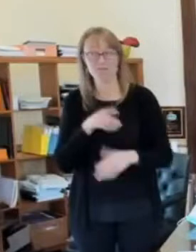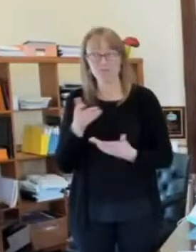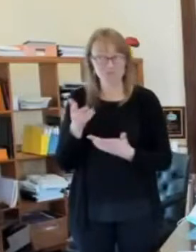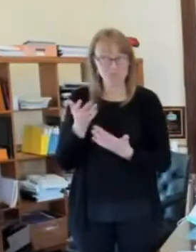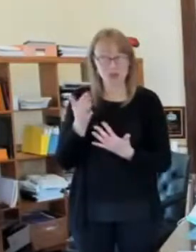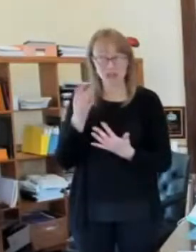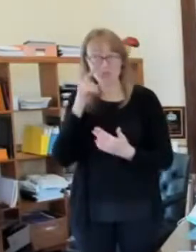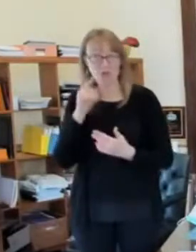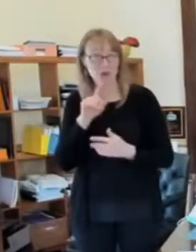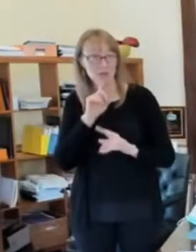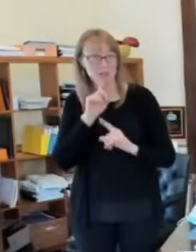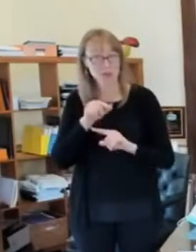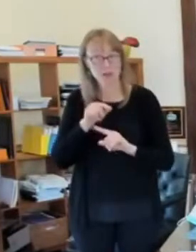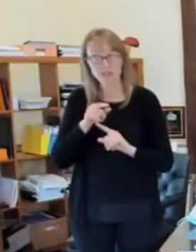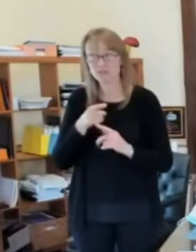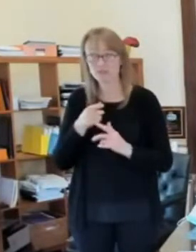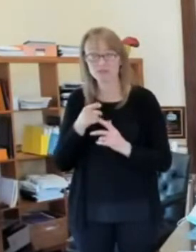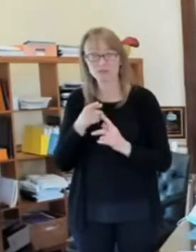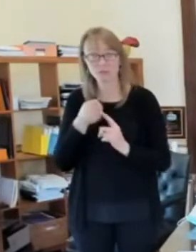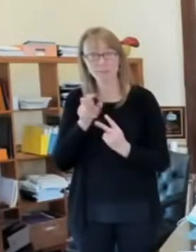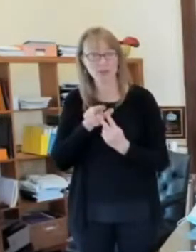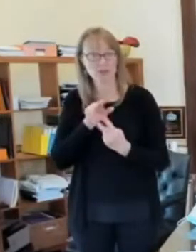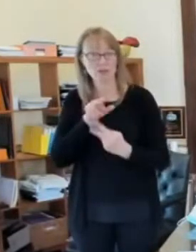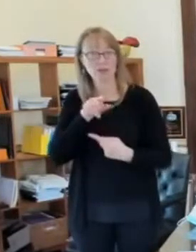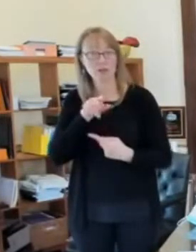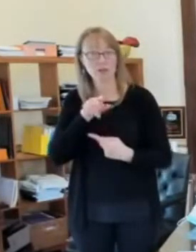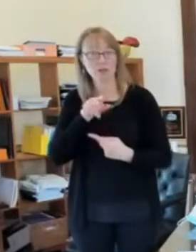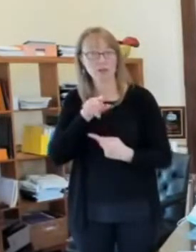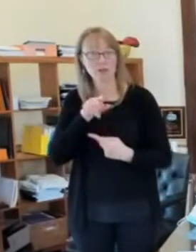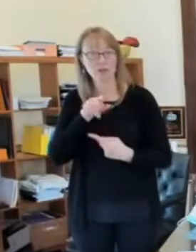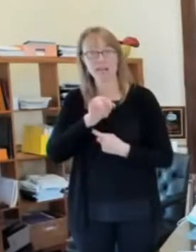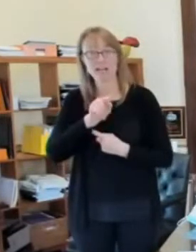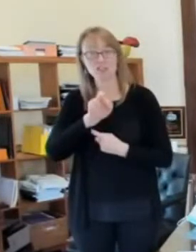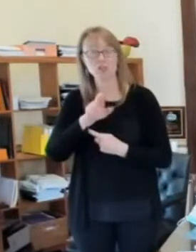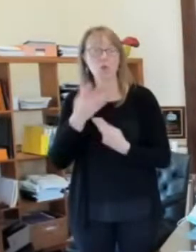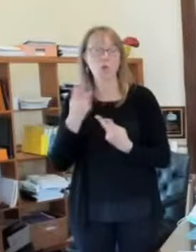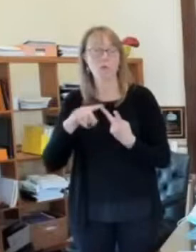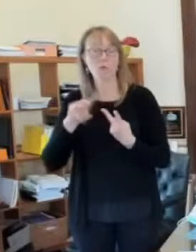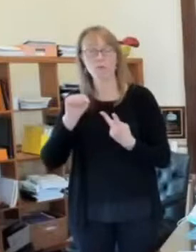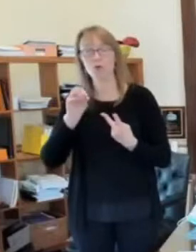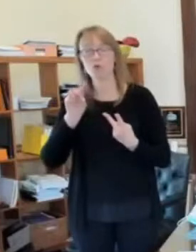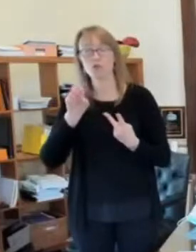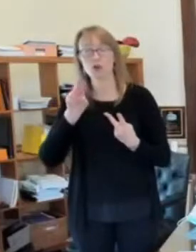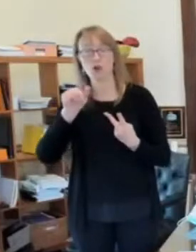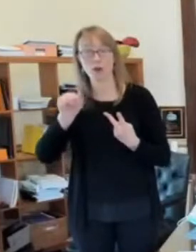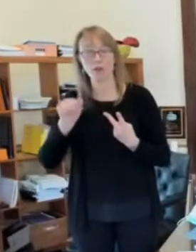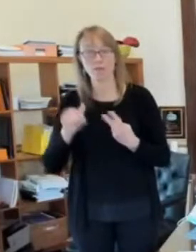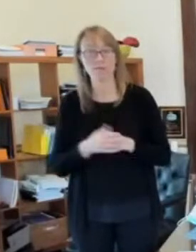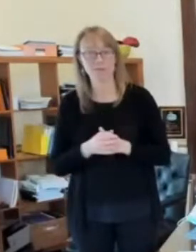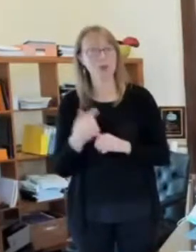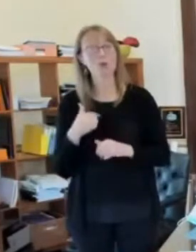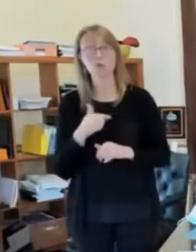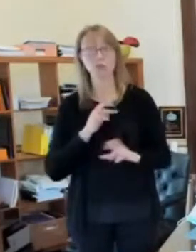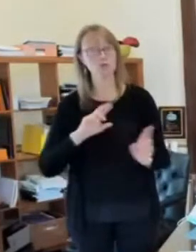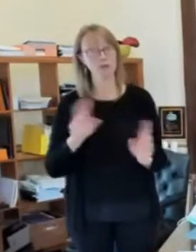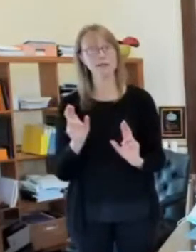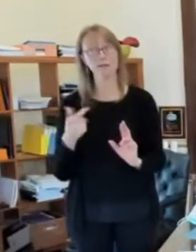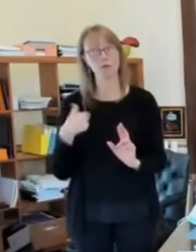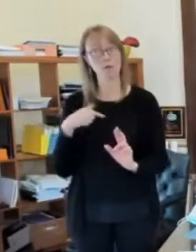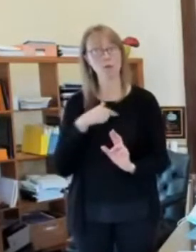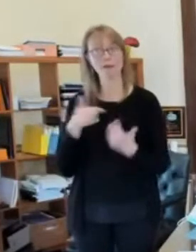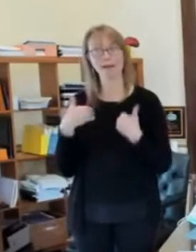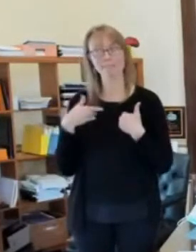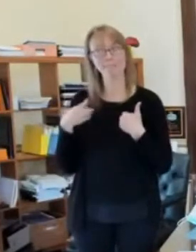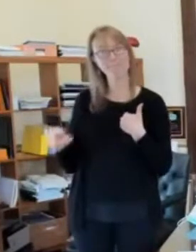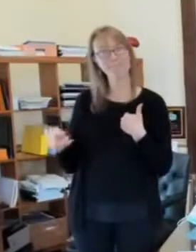handle either dose. We do have a freezer. And so we don't